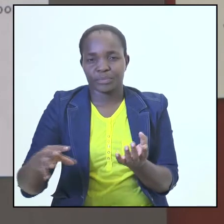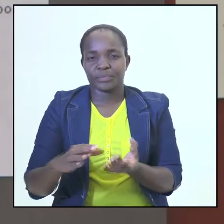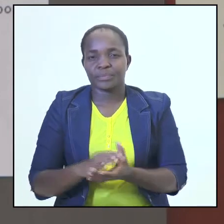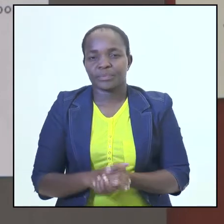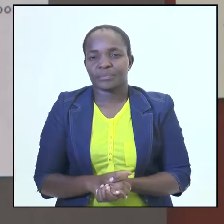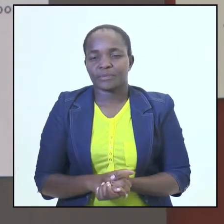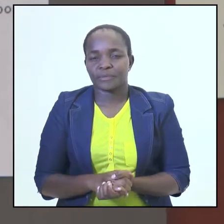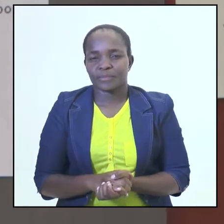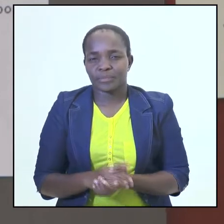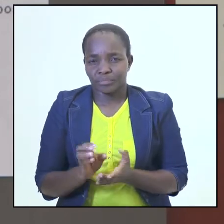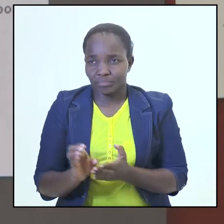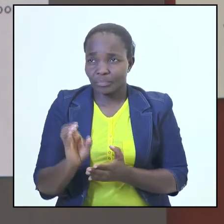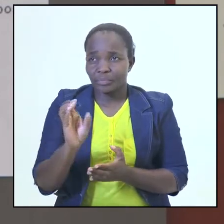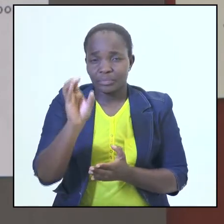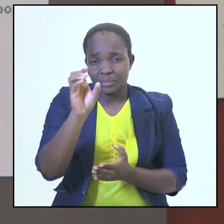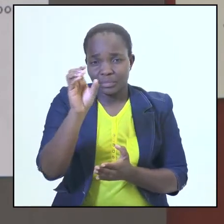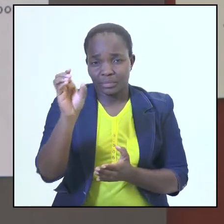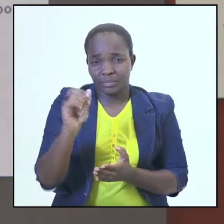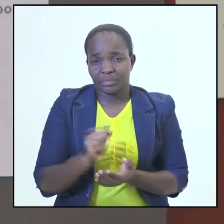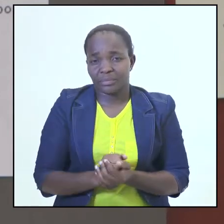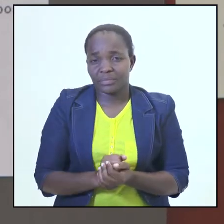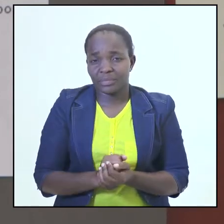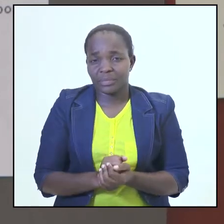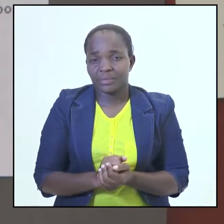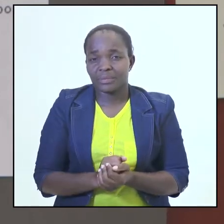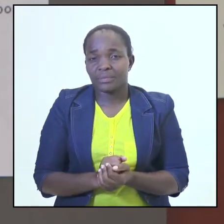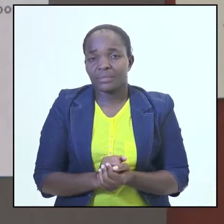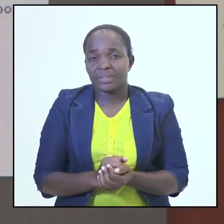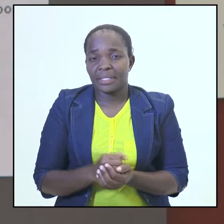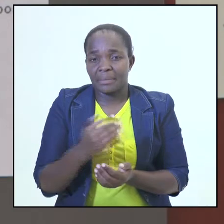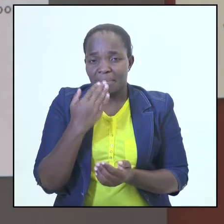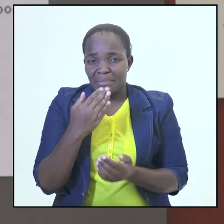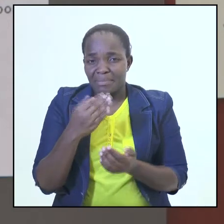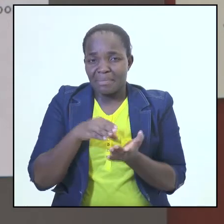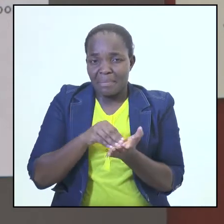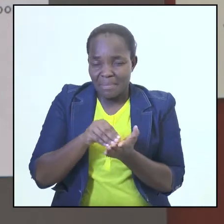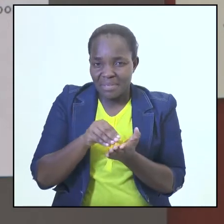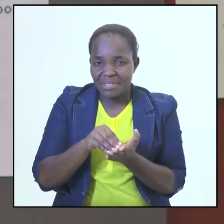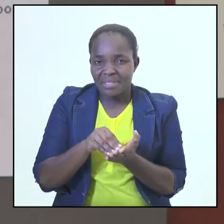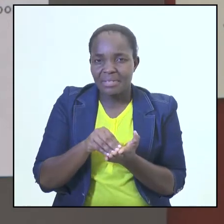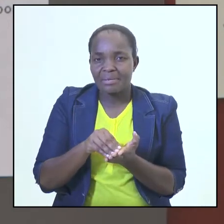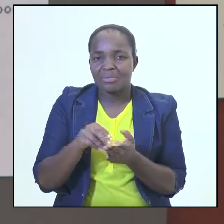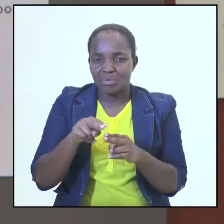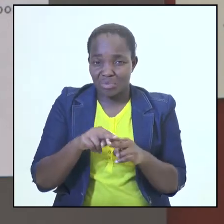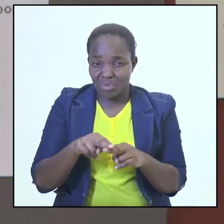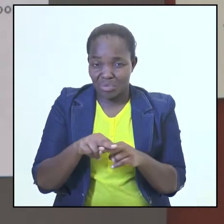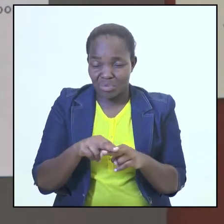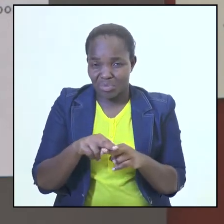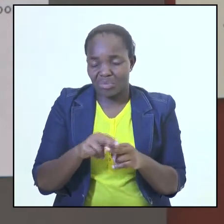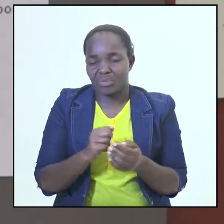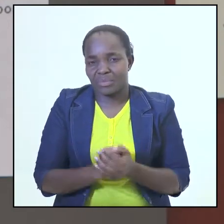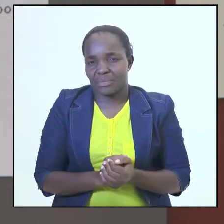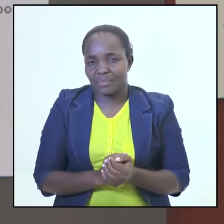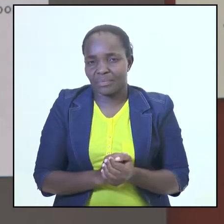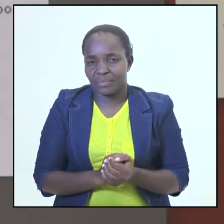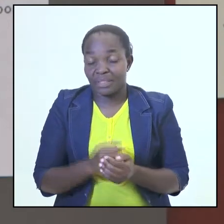anaerobic digester, where it is digested by anaerobic bacteria. Methane and solid matter are produced during